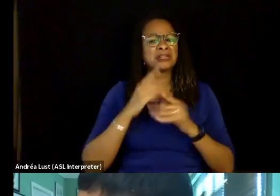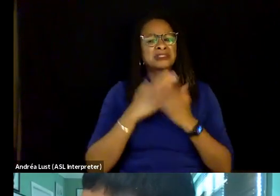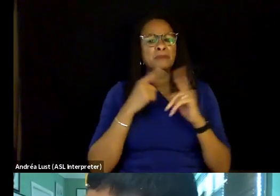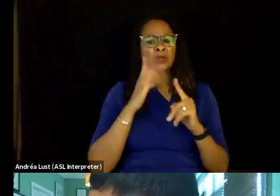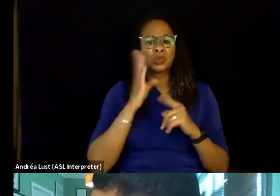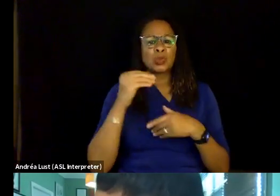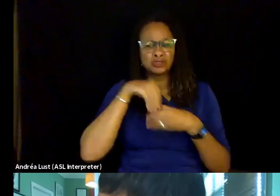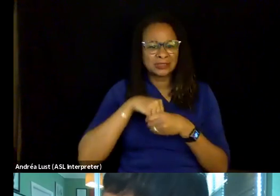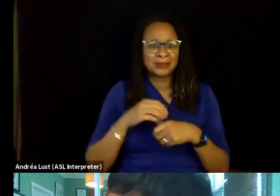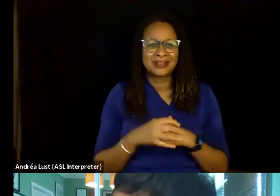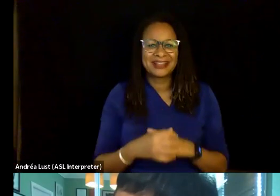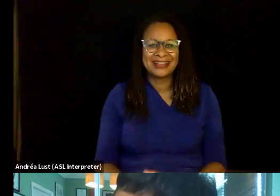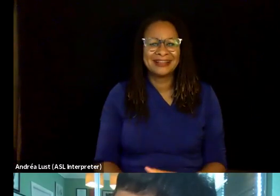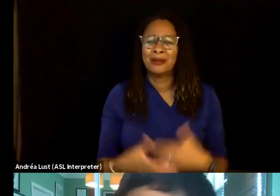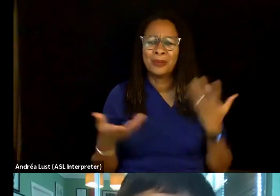the second thing is